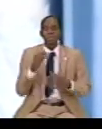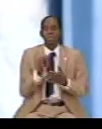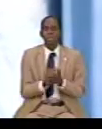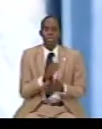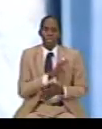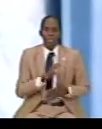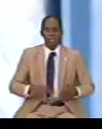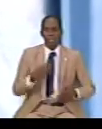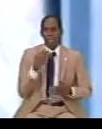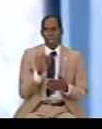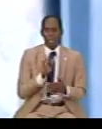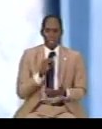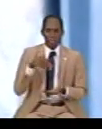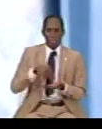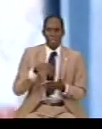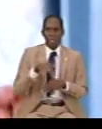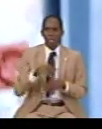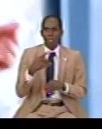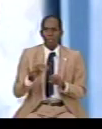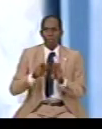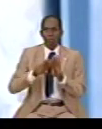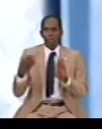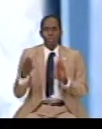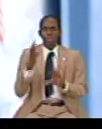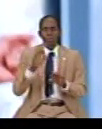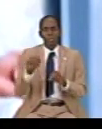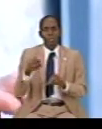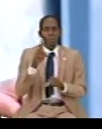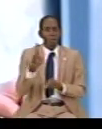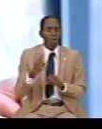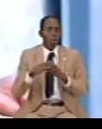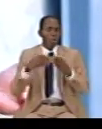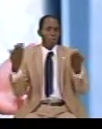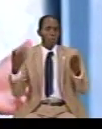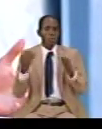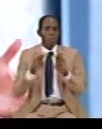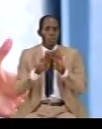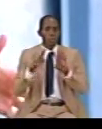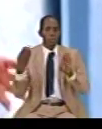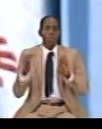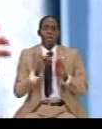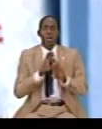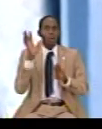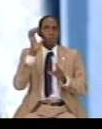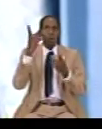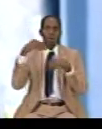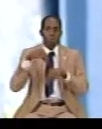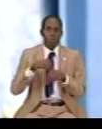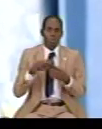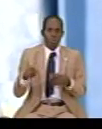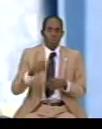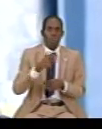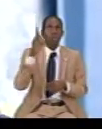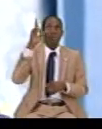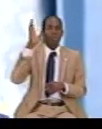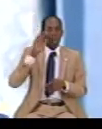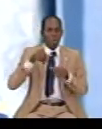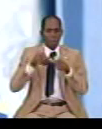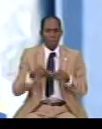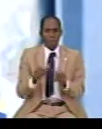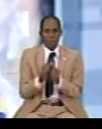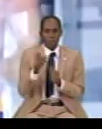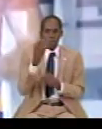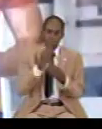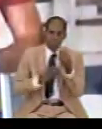said, I stand at the door and knock. If anyone opens the door, I will come into him, and I will abide with him and sup with